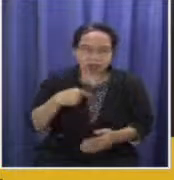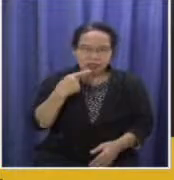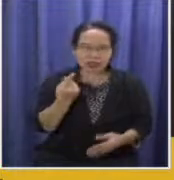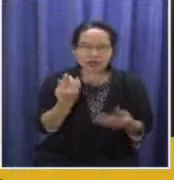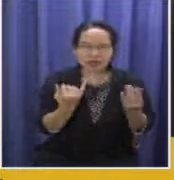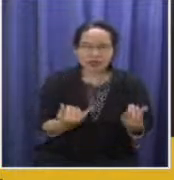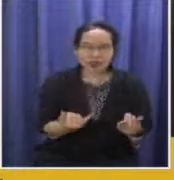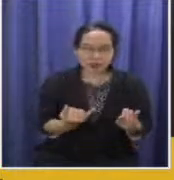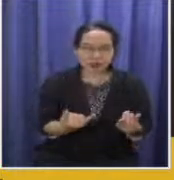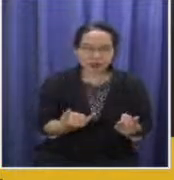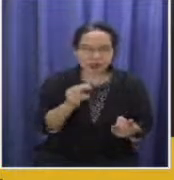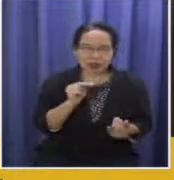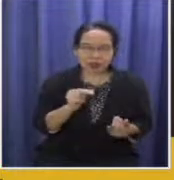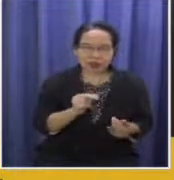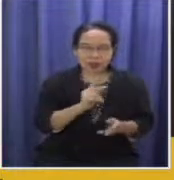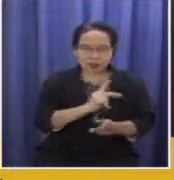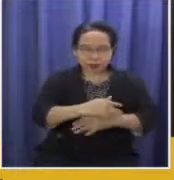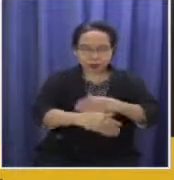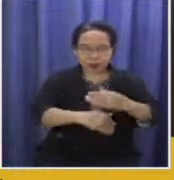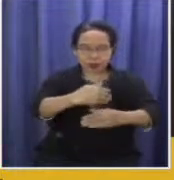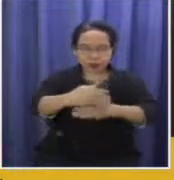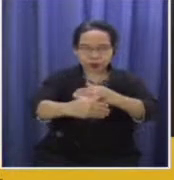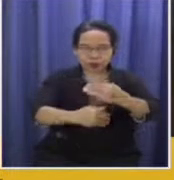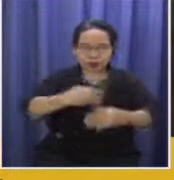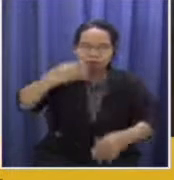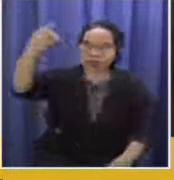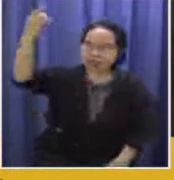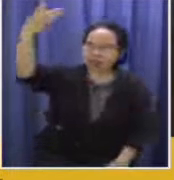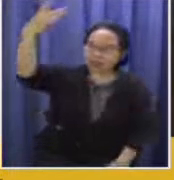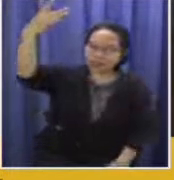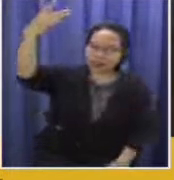now to produce light.